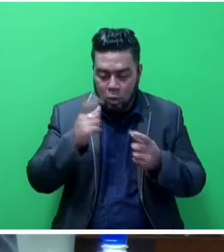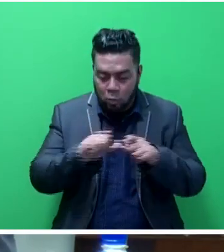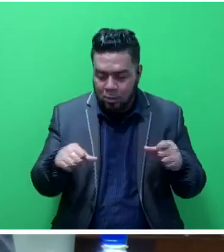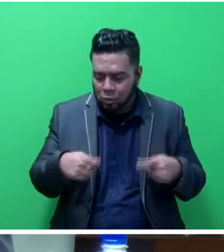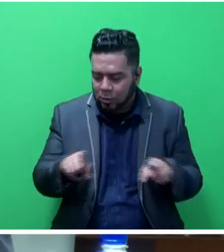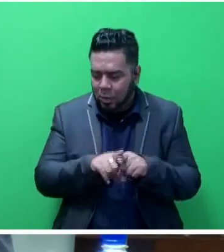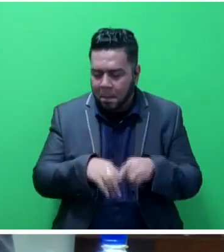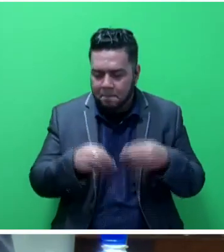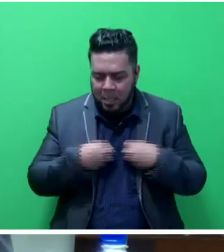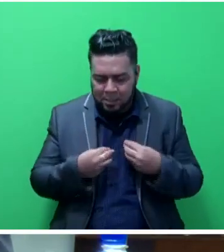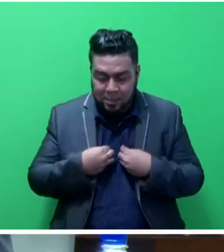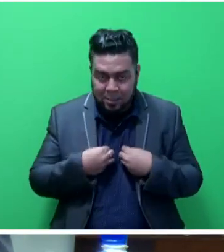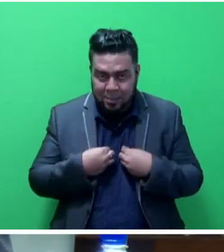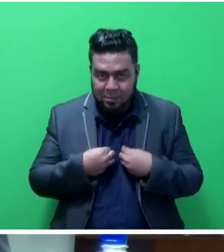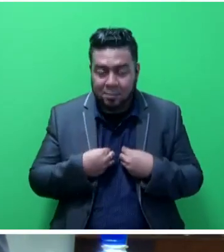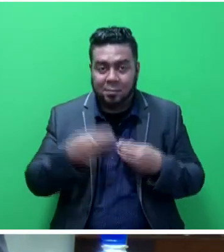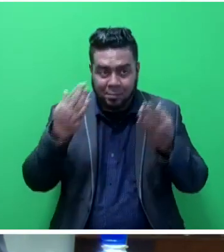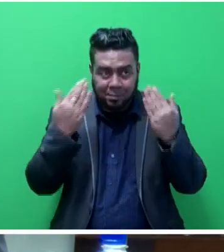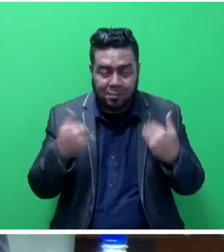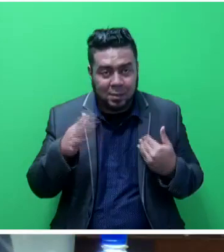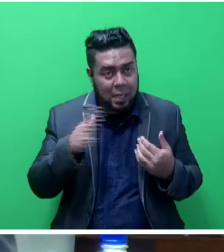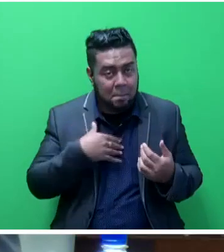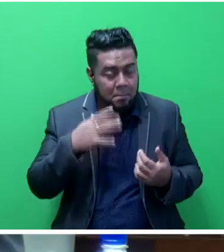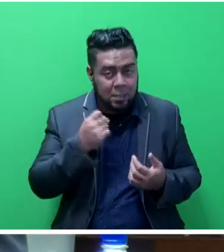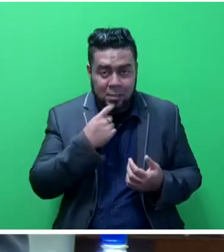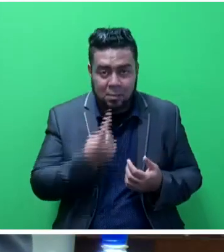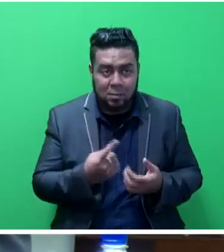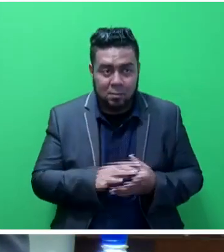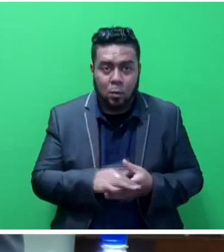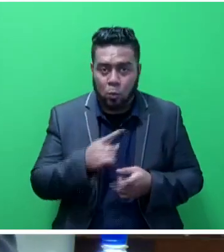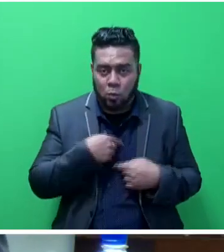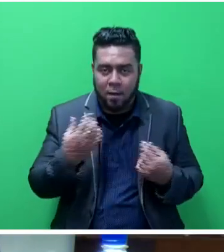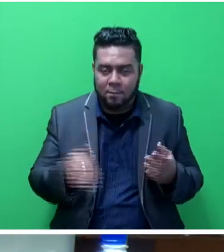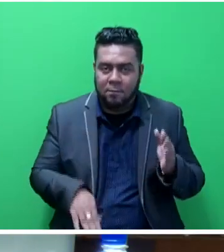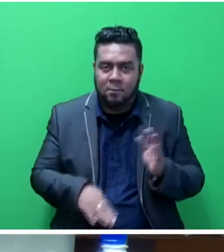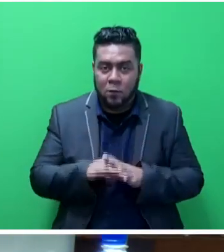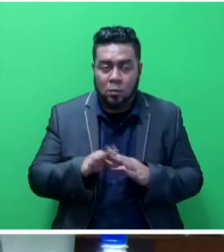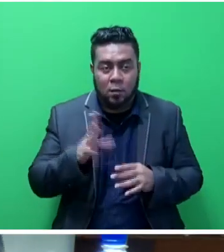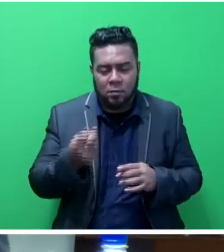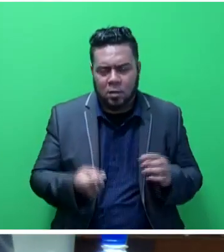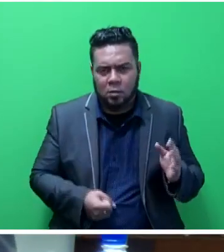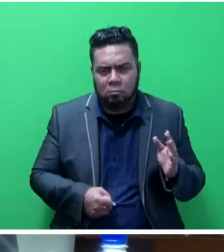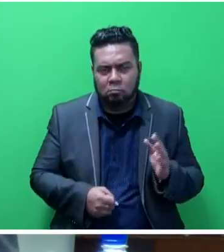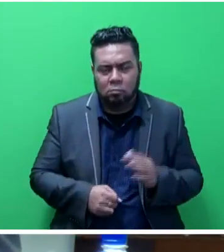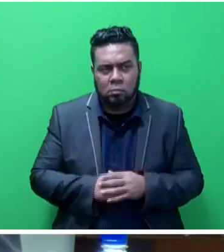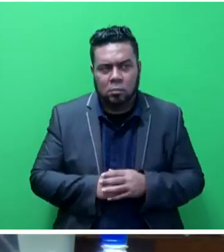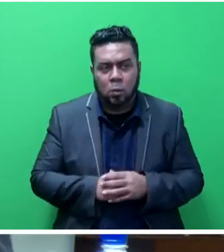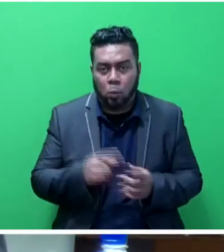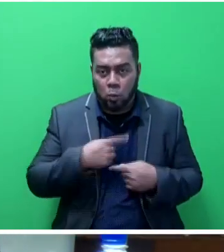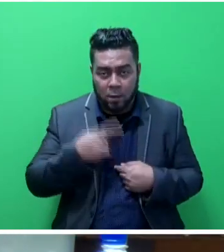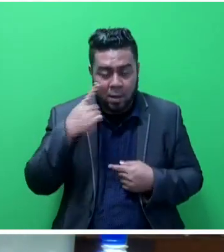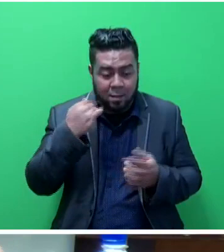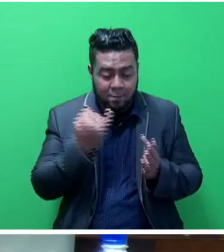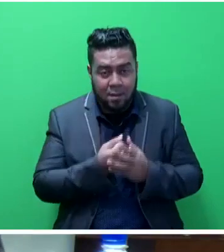Speaker. Mr. Speaker, I must say, and I must admit, we have full grasp of the entire supply chain. We have